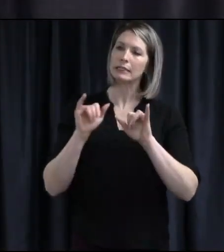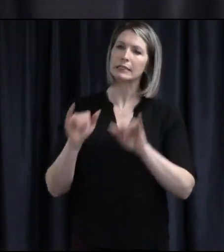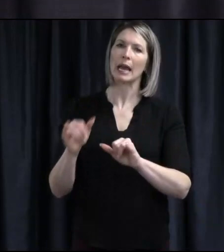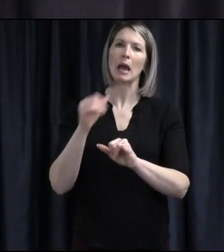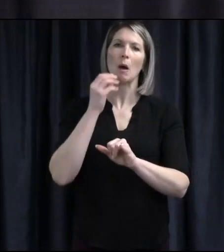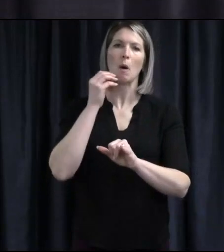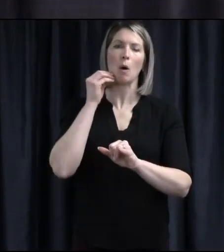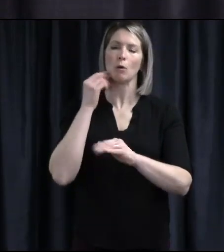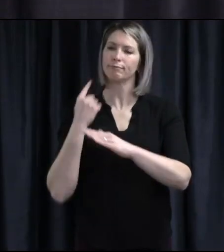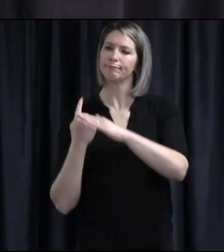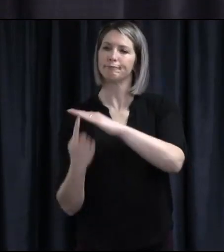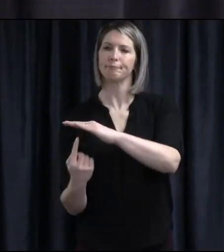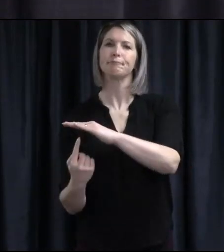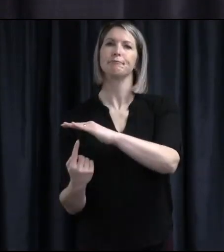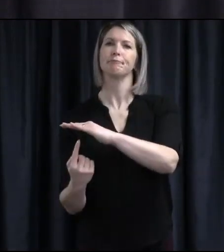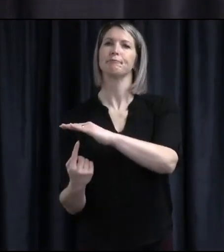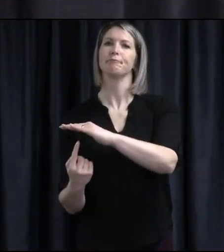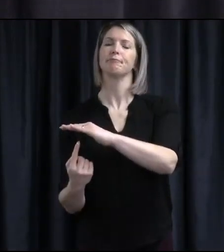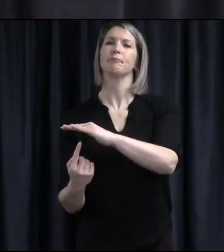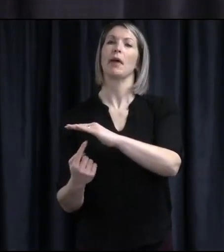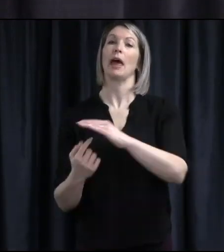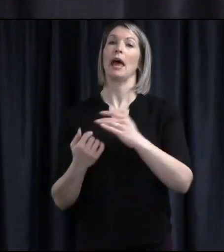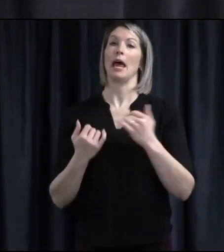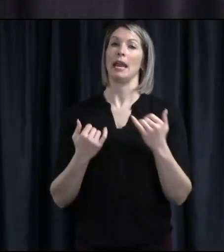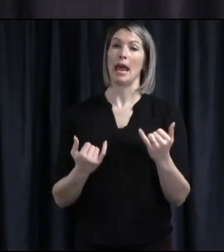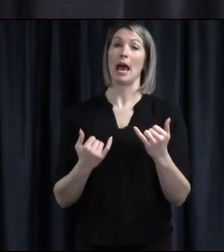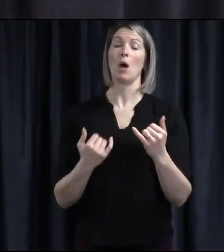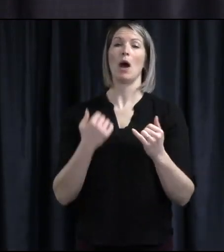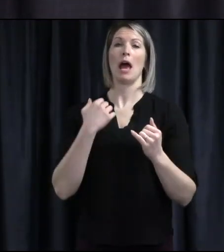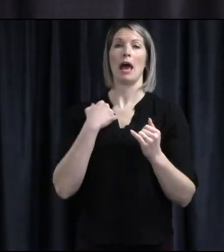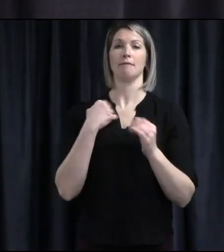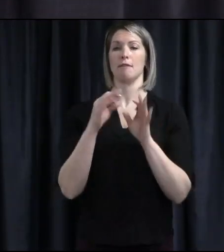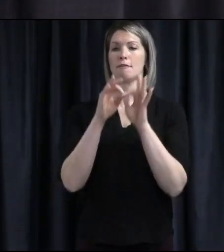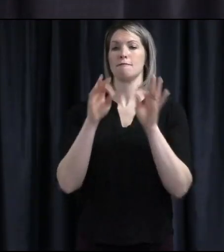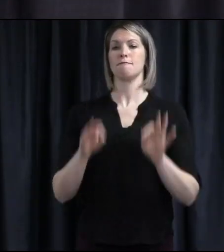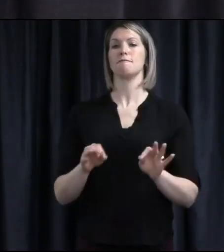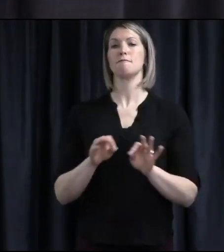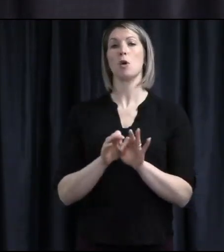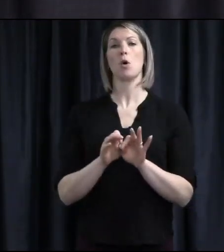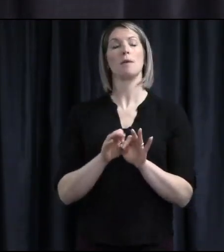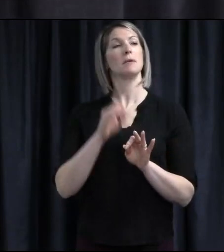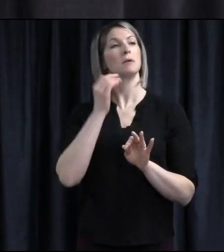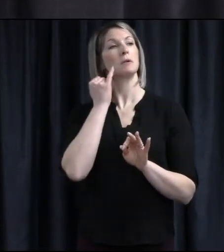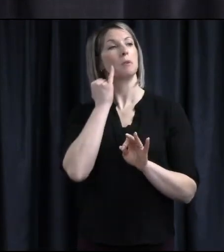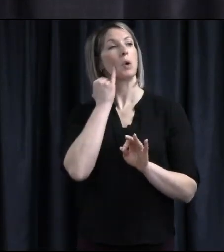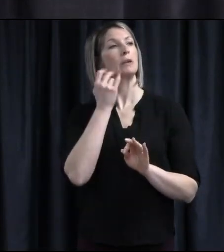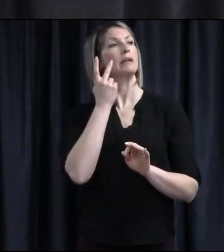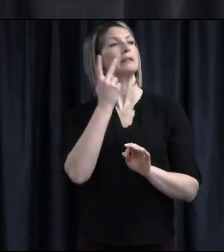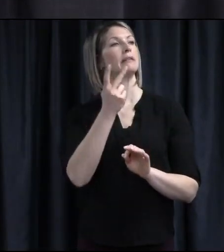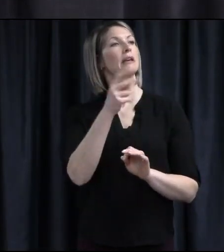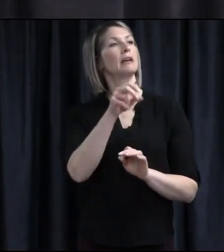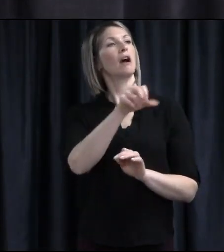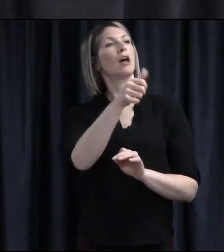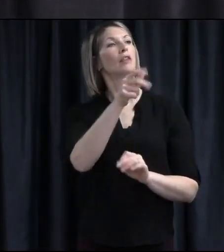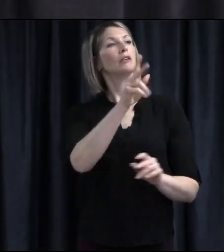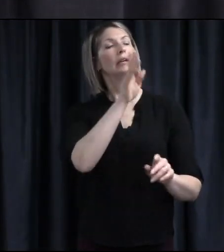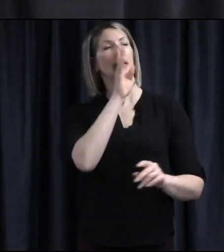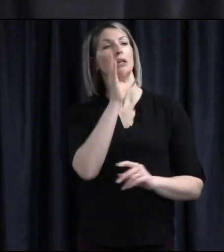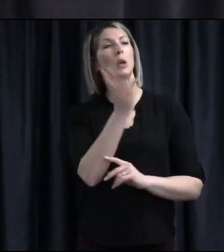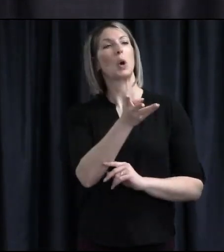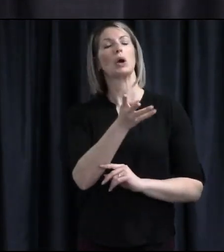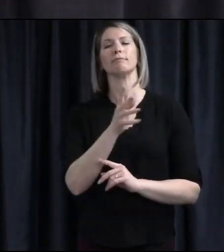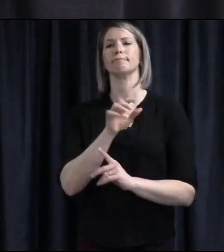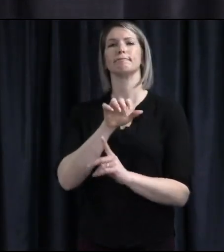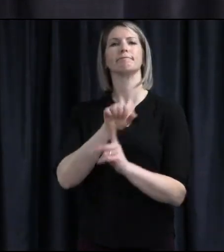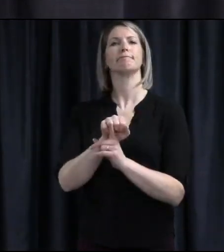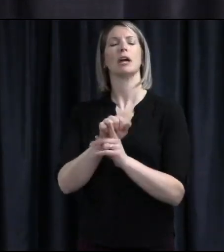reporting form in place as well now. And the message is that everyone has a role to play. And please make